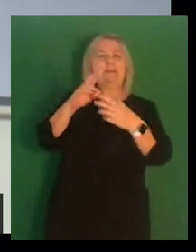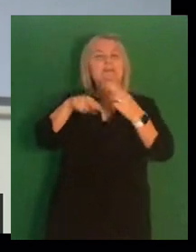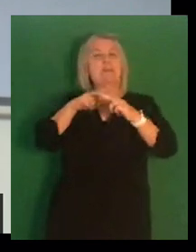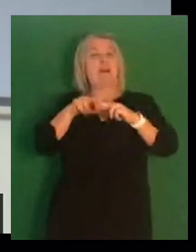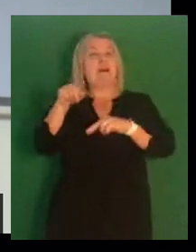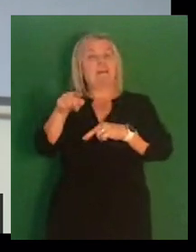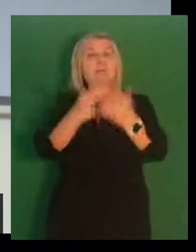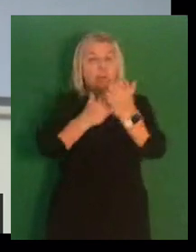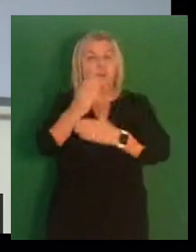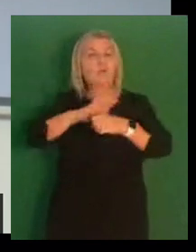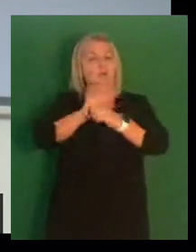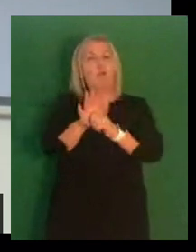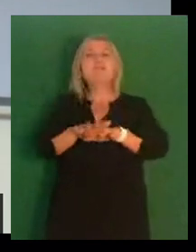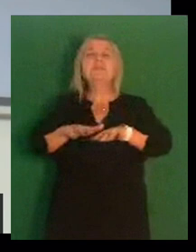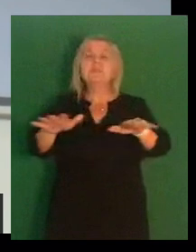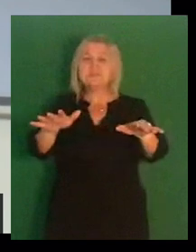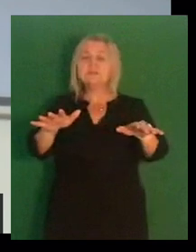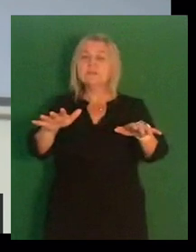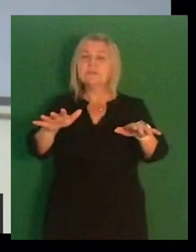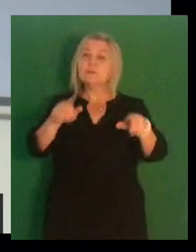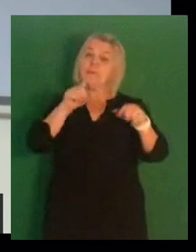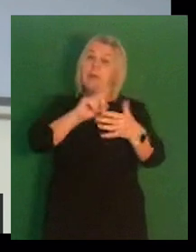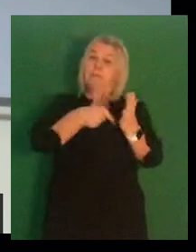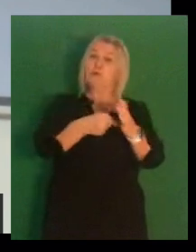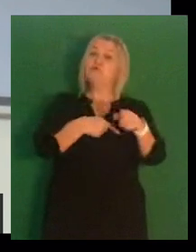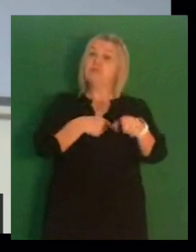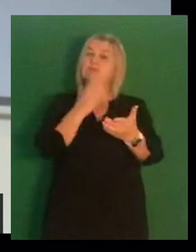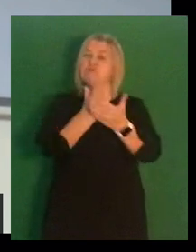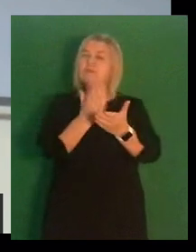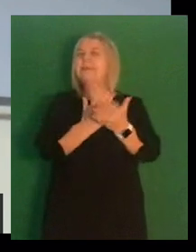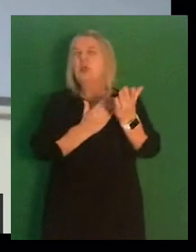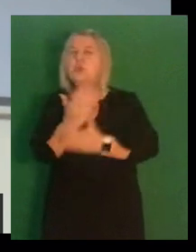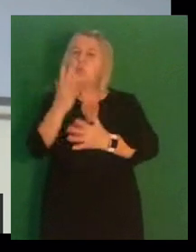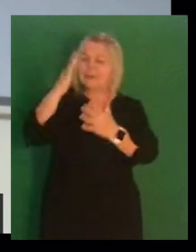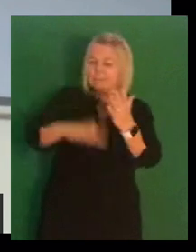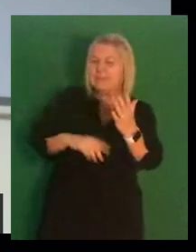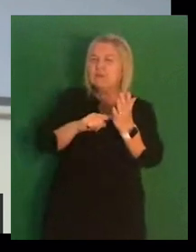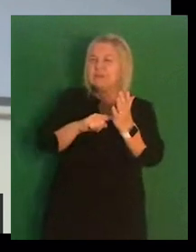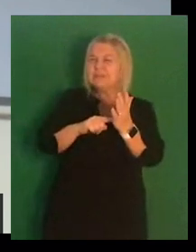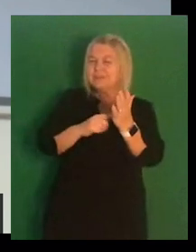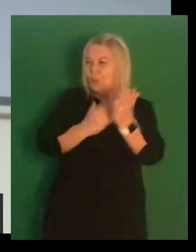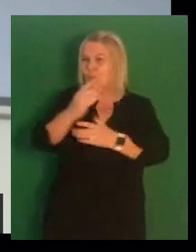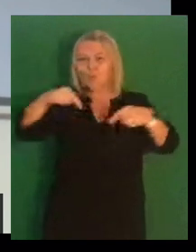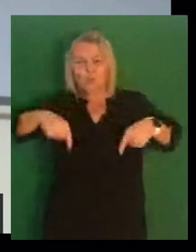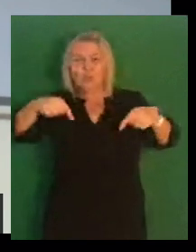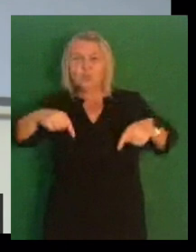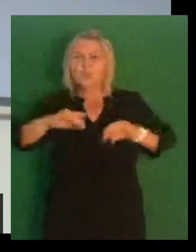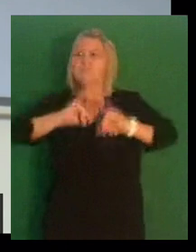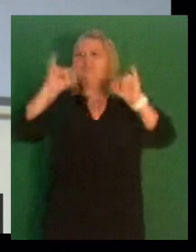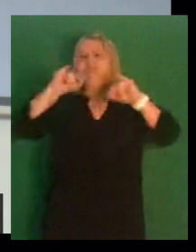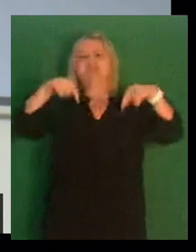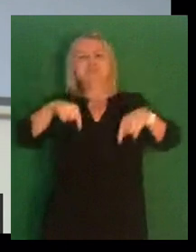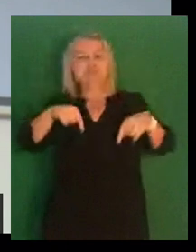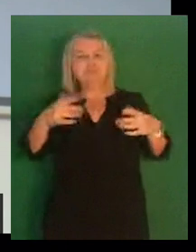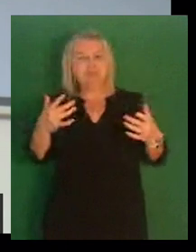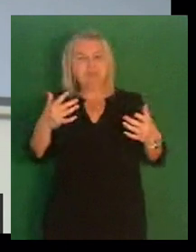able to take audiences through the live, you know, the experience that we're all going through right in this moment, that felt really particular.